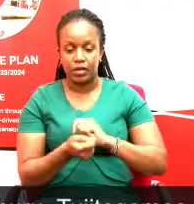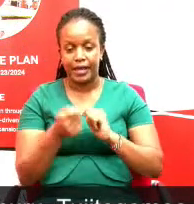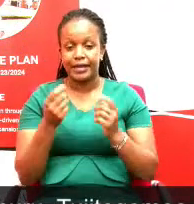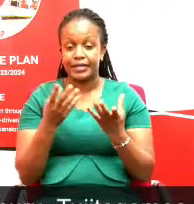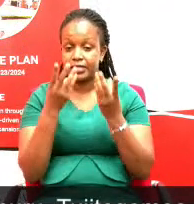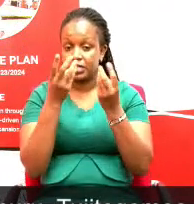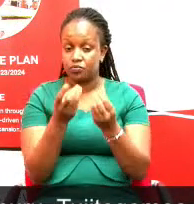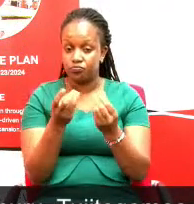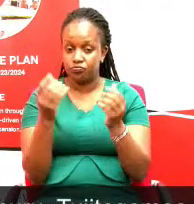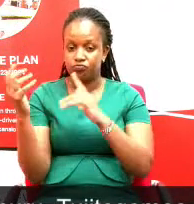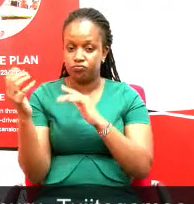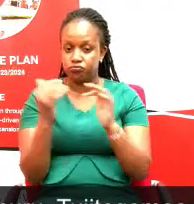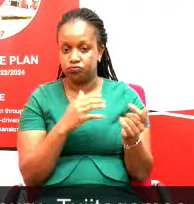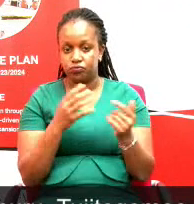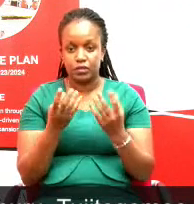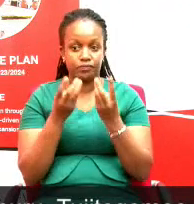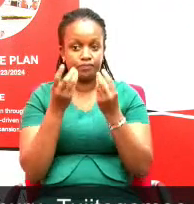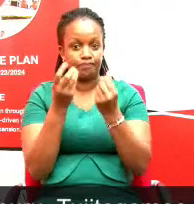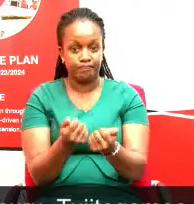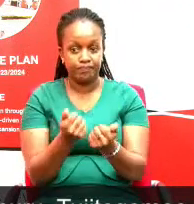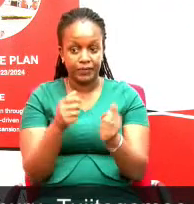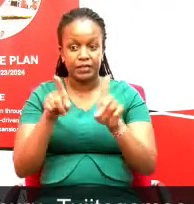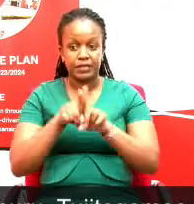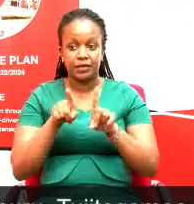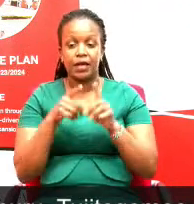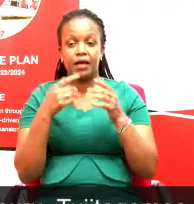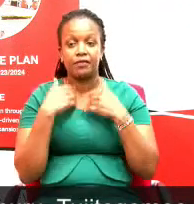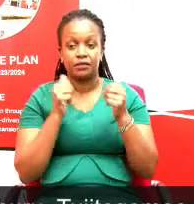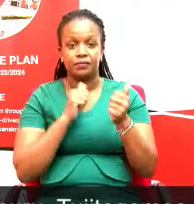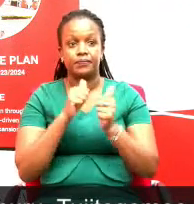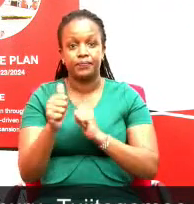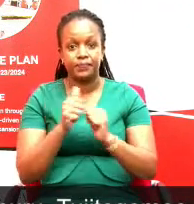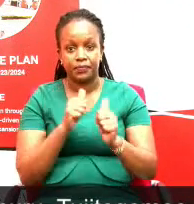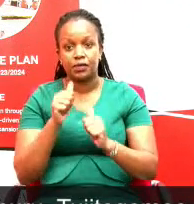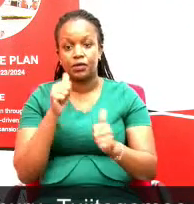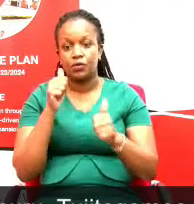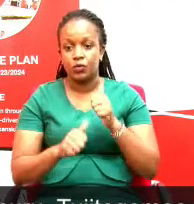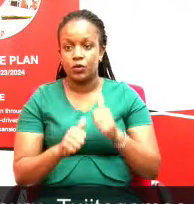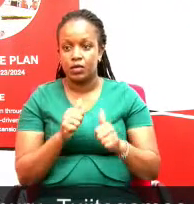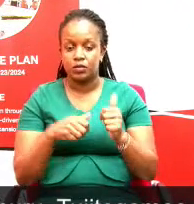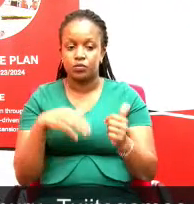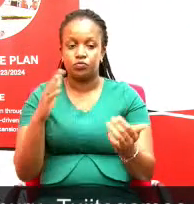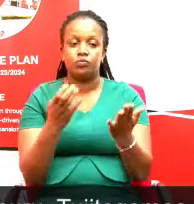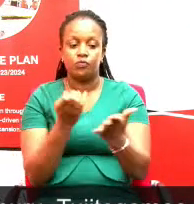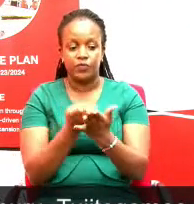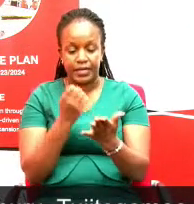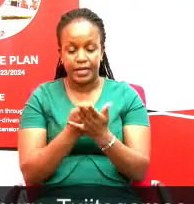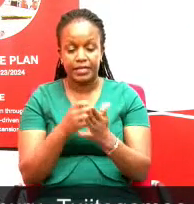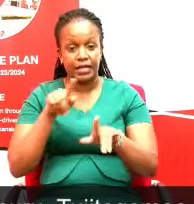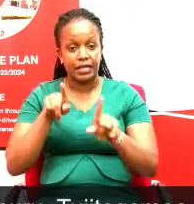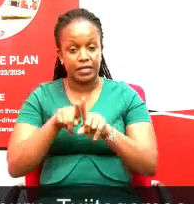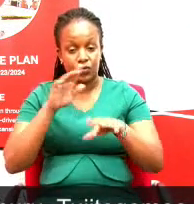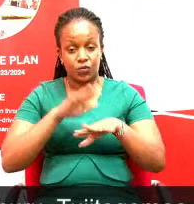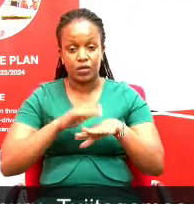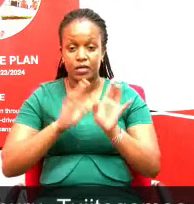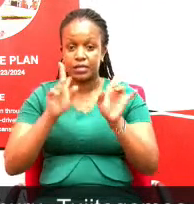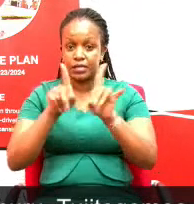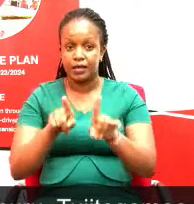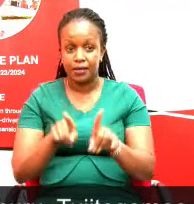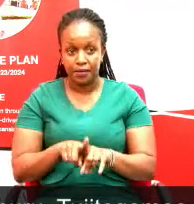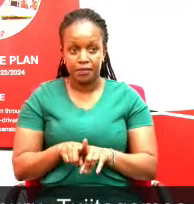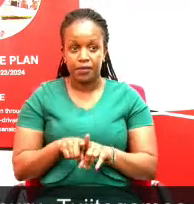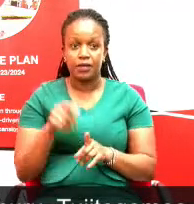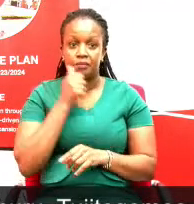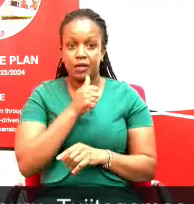resolution, while reducing the overall cost of revenue administration and improving service quality. I think the representative of